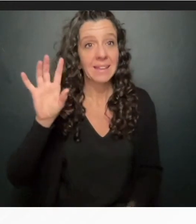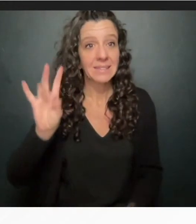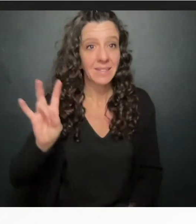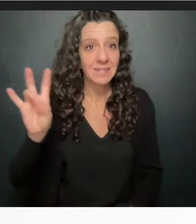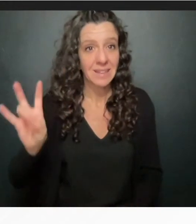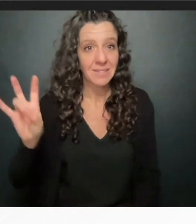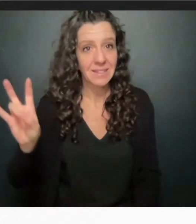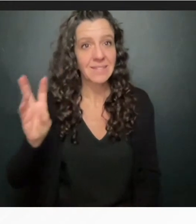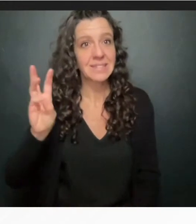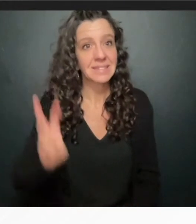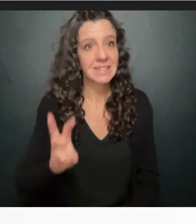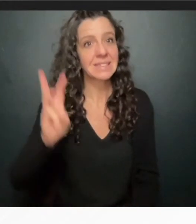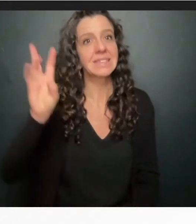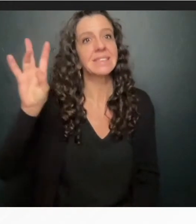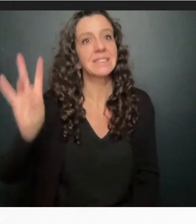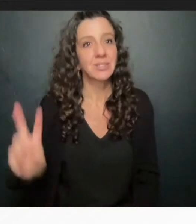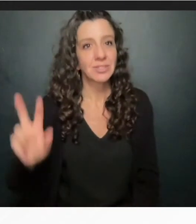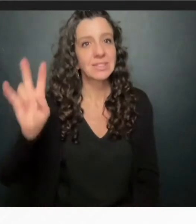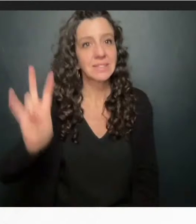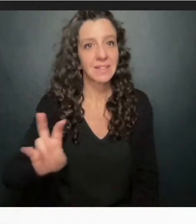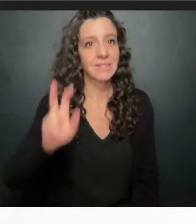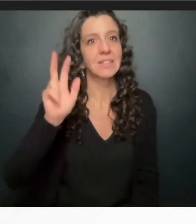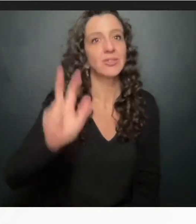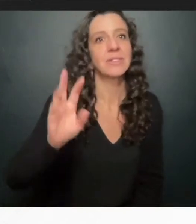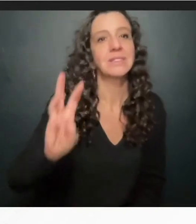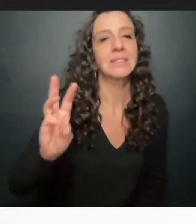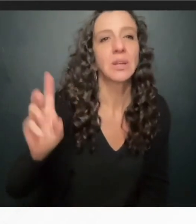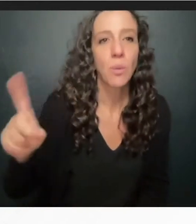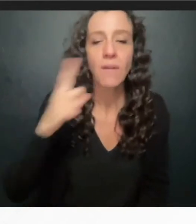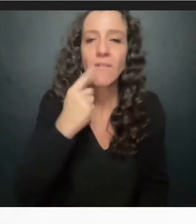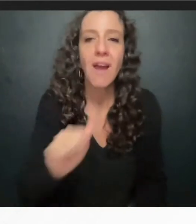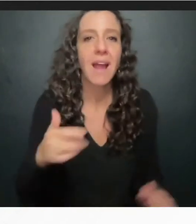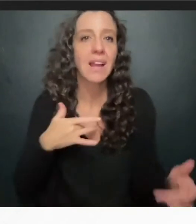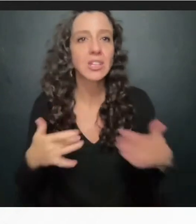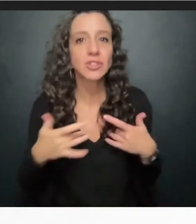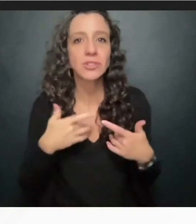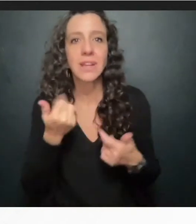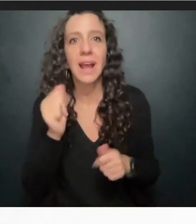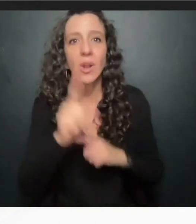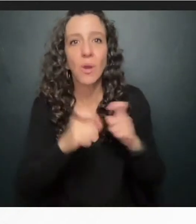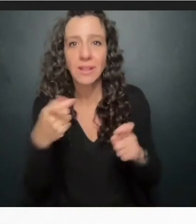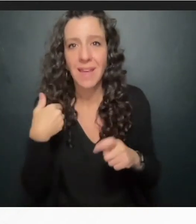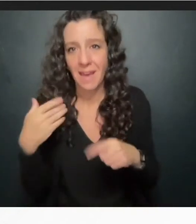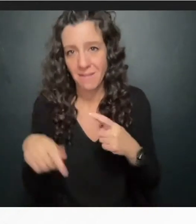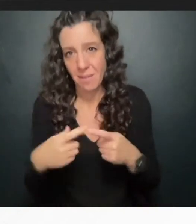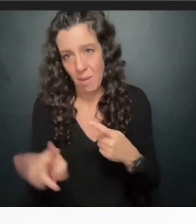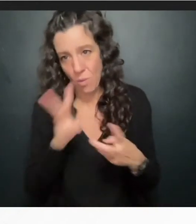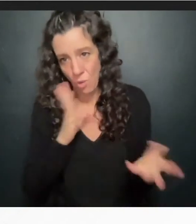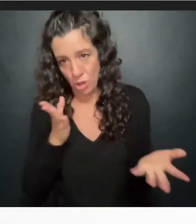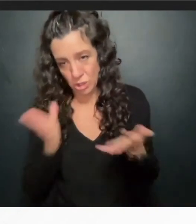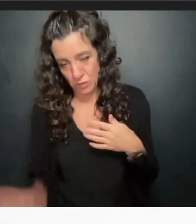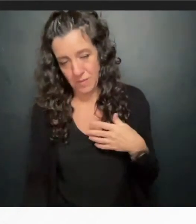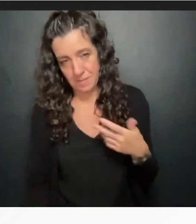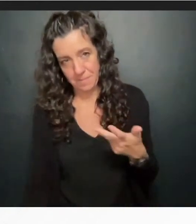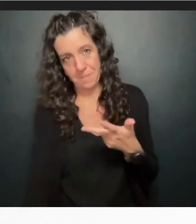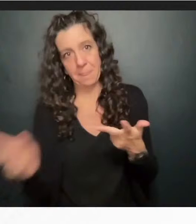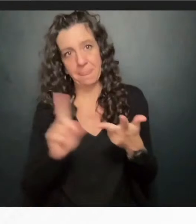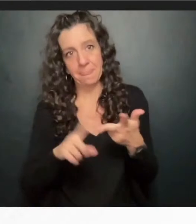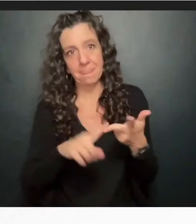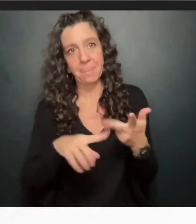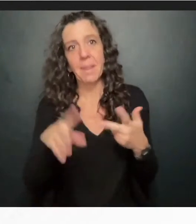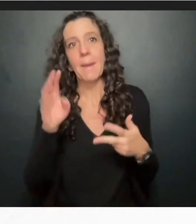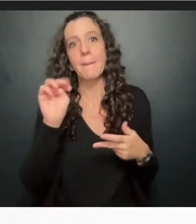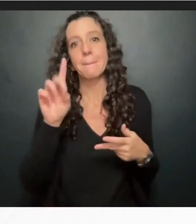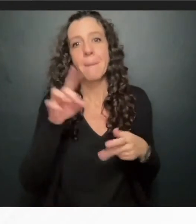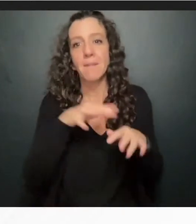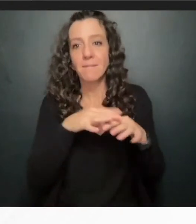877-637-3661 for any questions or concerns they might have about their water service. Moving on to mud flow and debris, Los Angeles